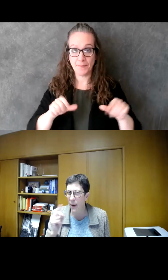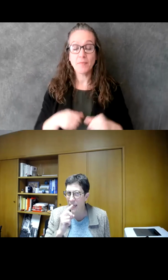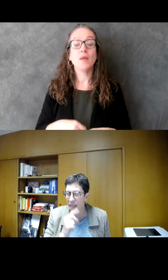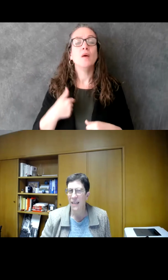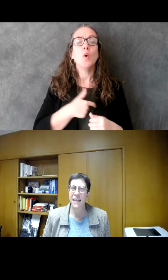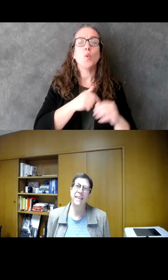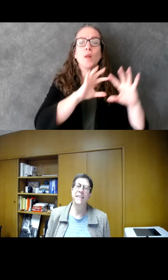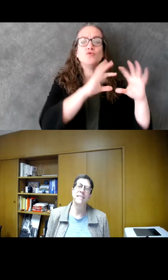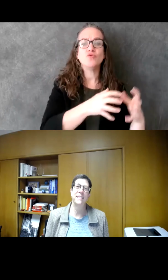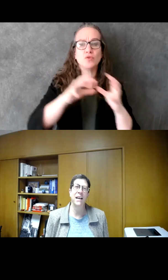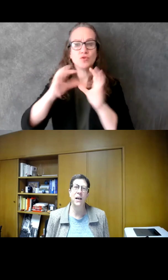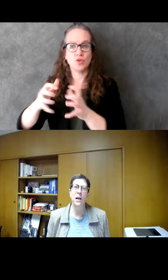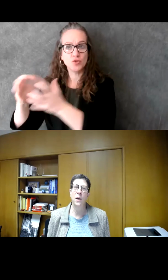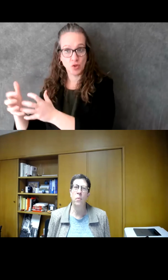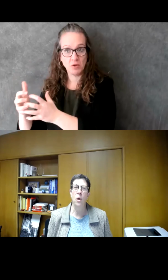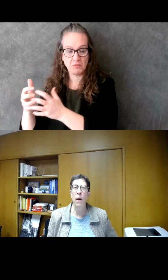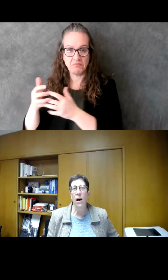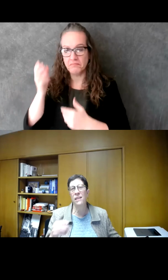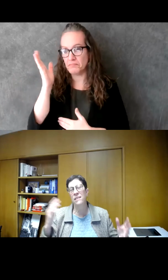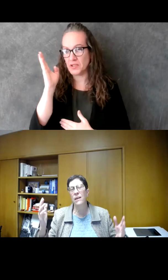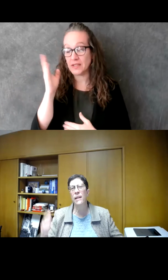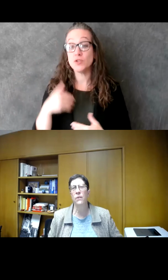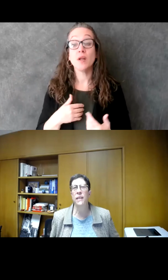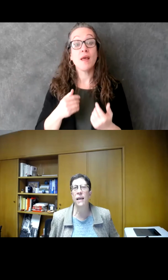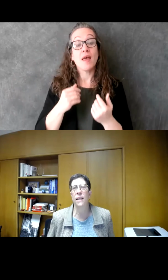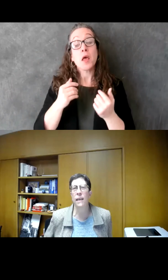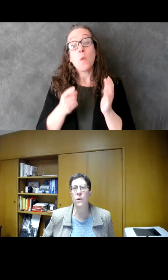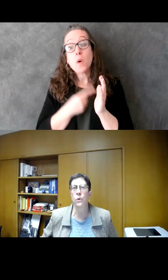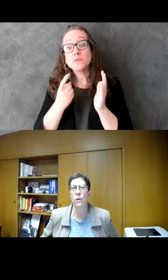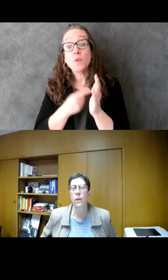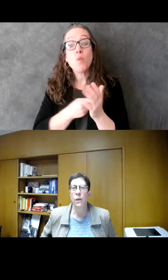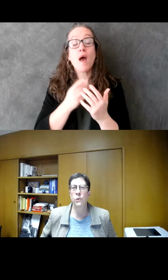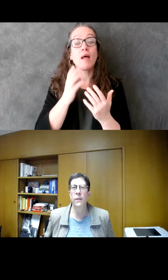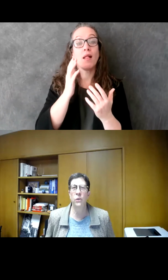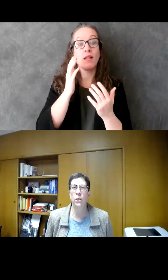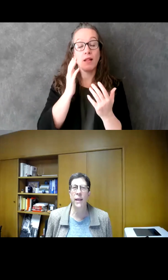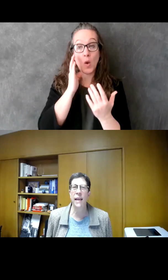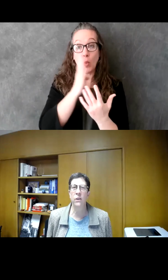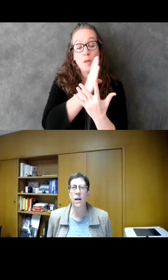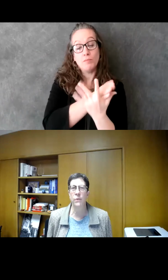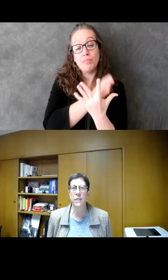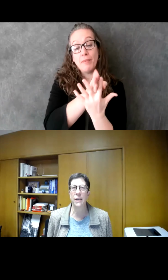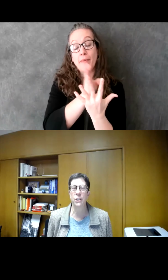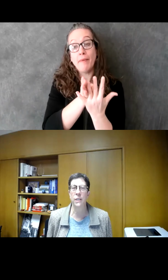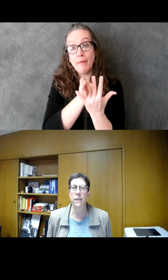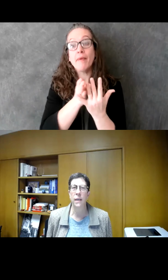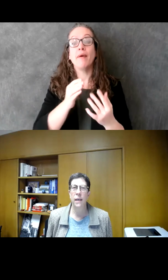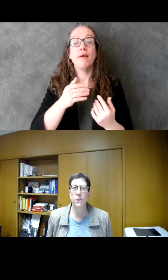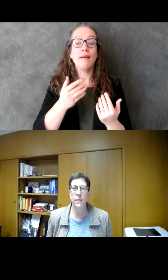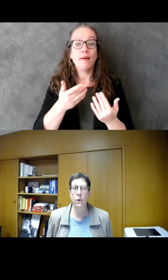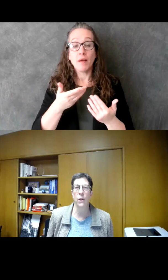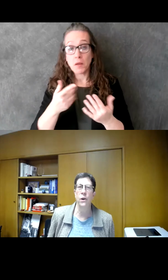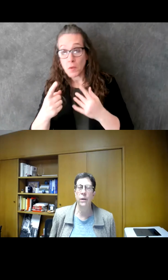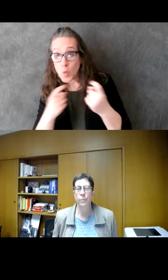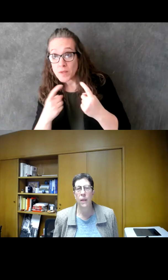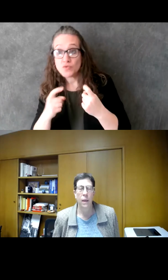you awake is I'll pause every now and again, and we'll do a little Q&A or conversation as